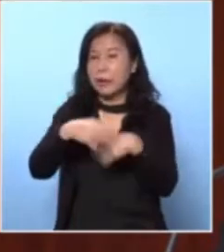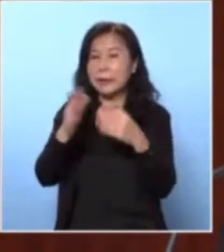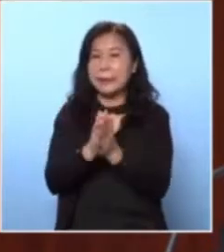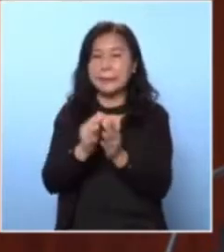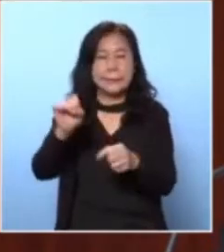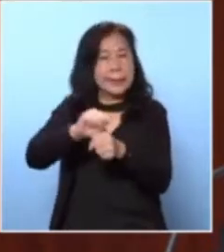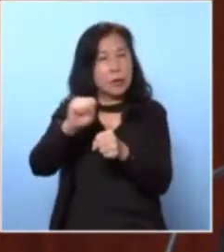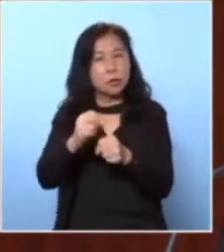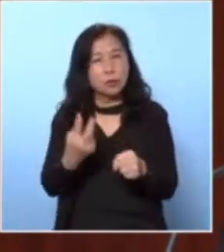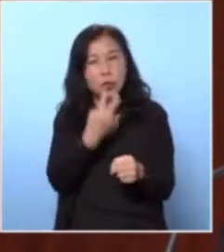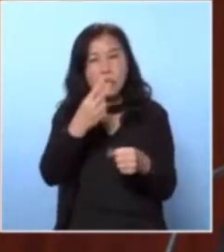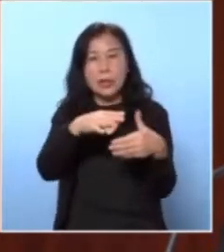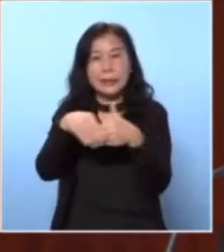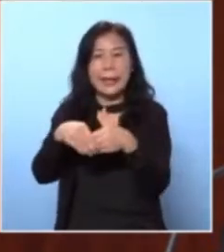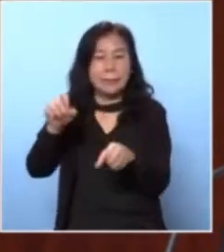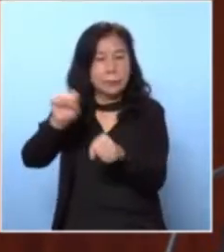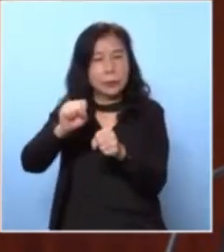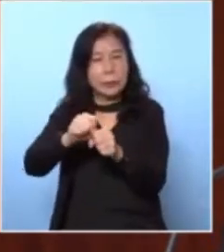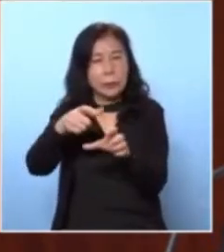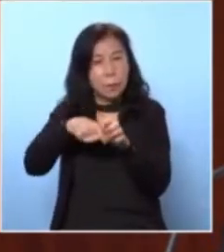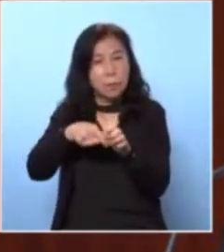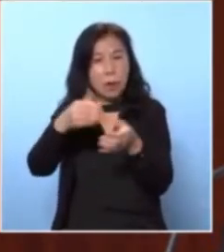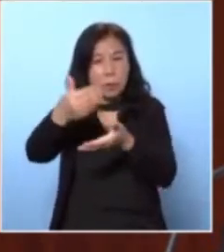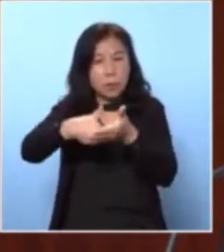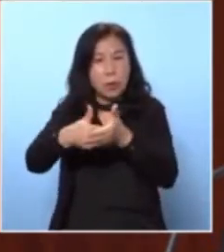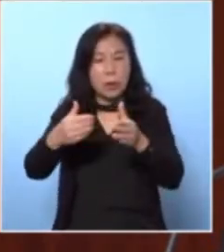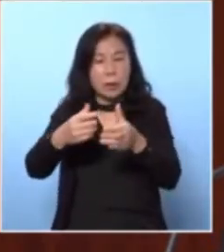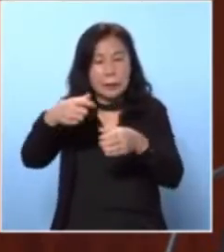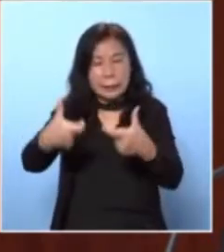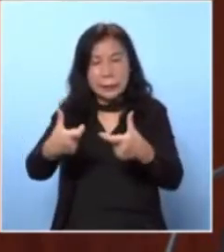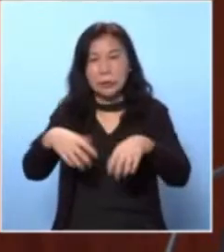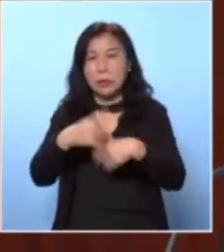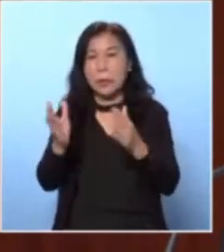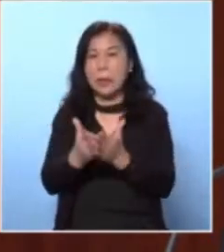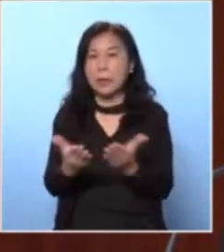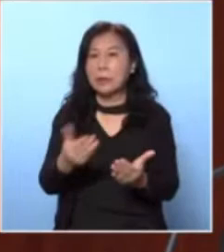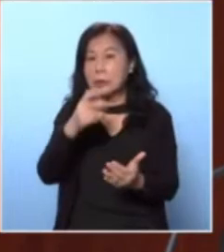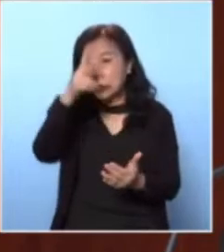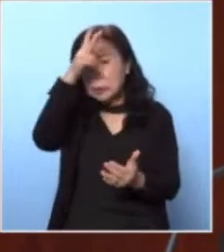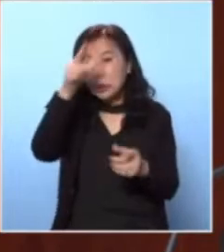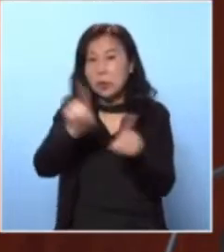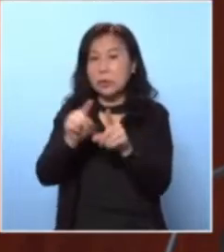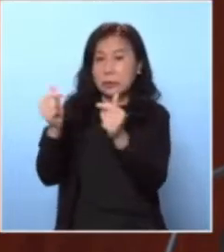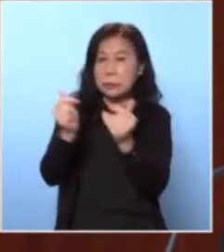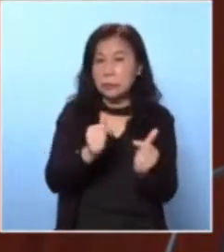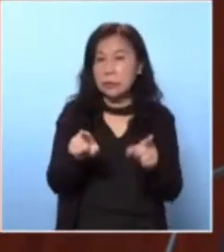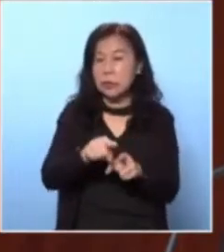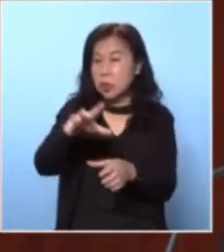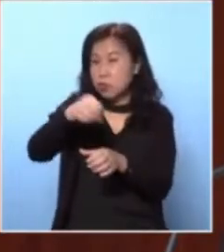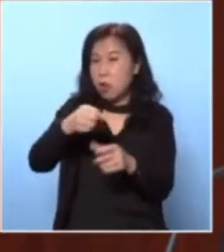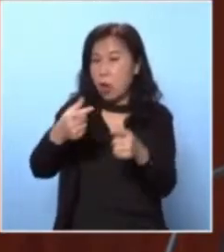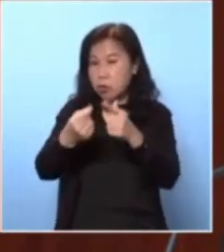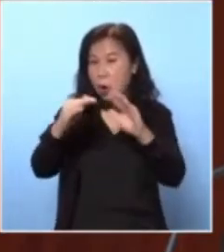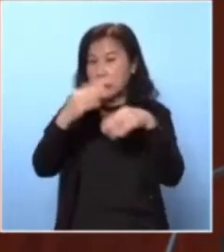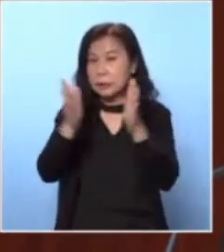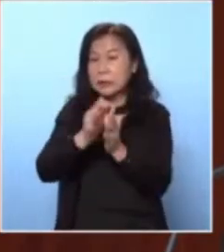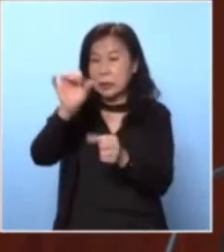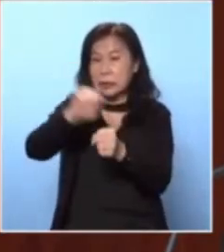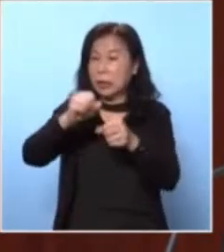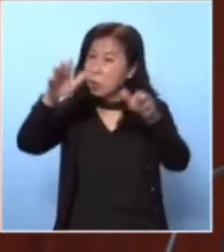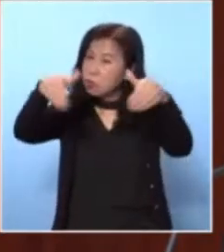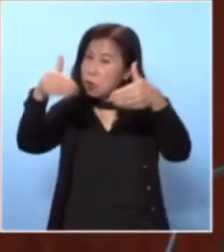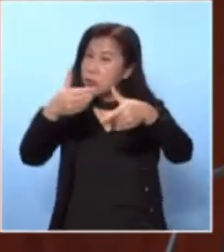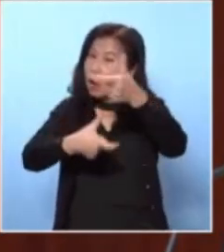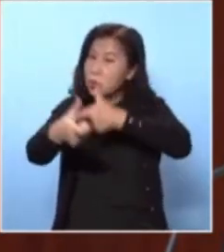creating a wealth effect and propelling economic growth. We will continue to be proactive in competing